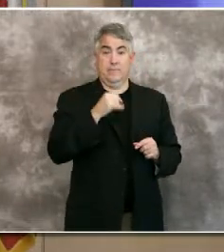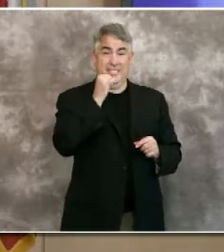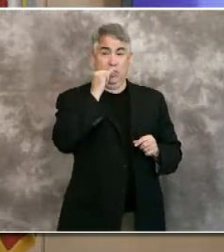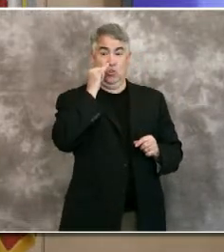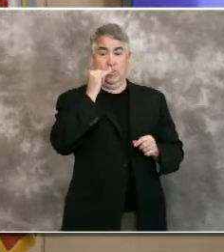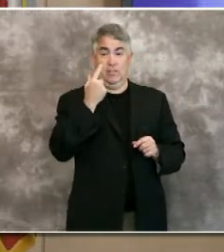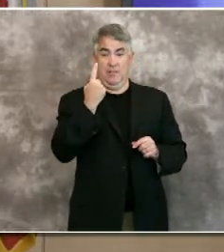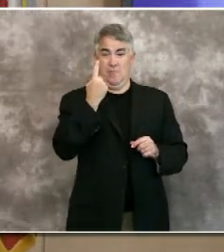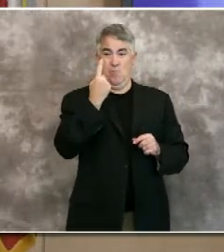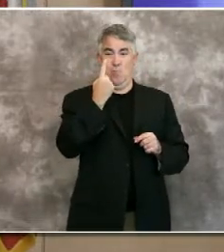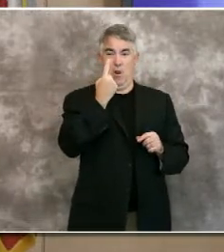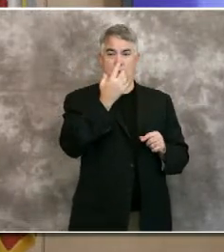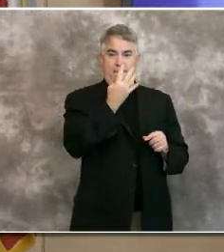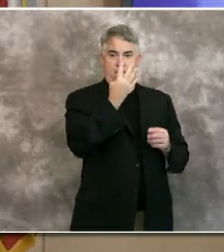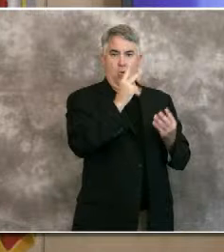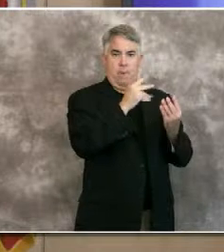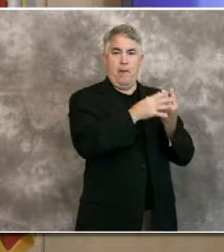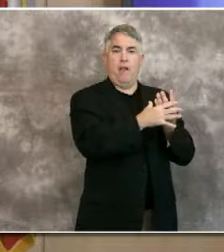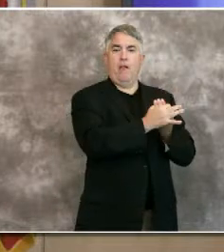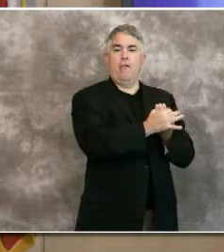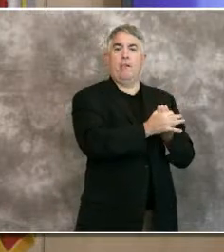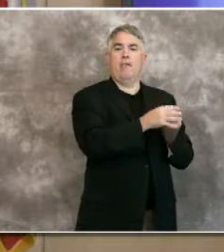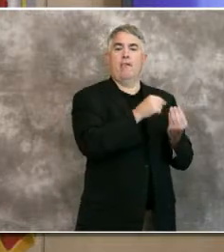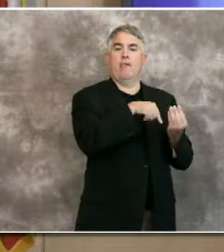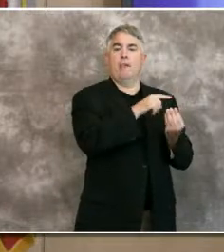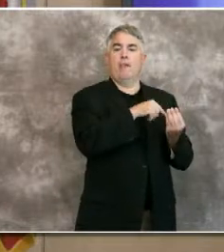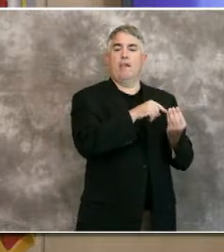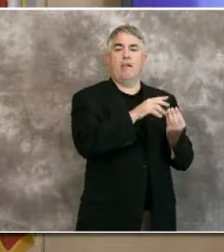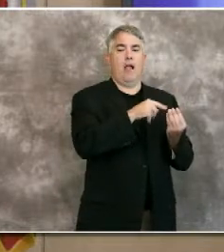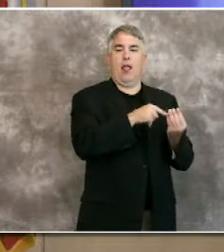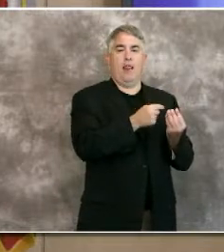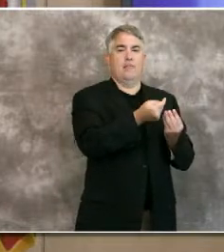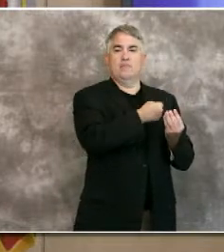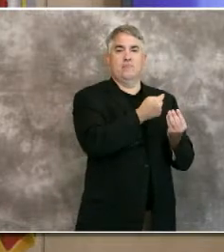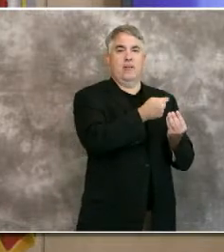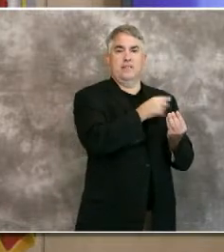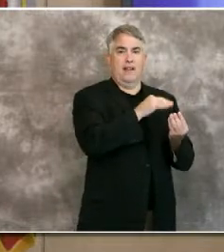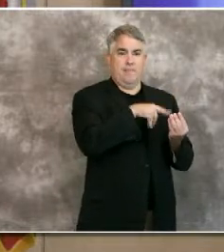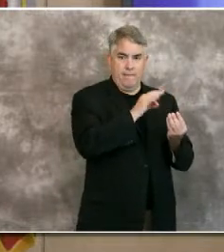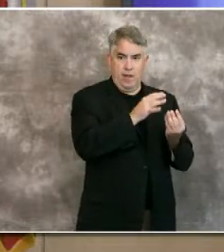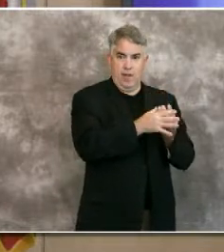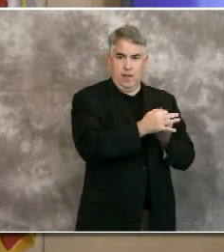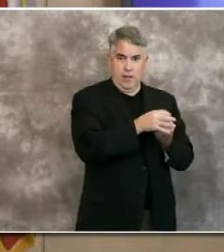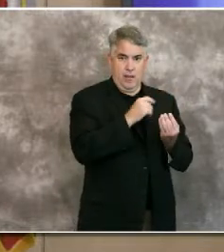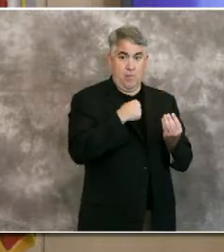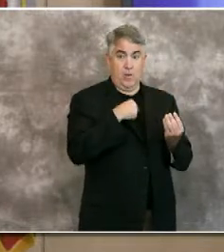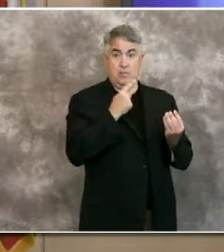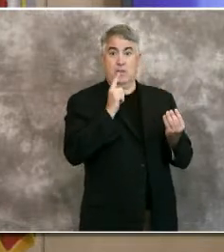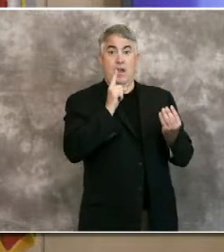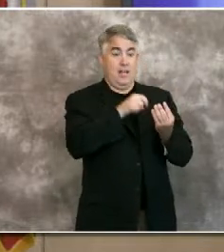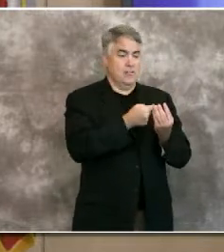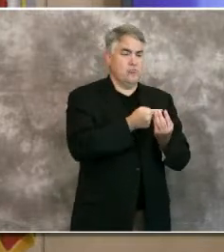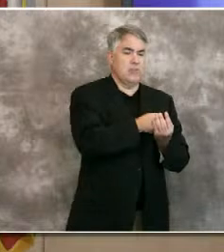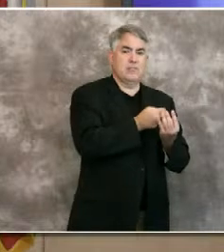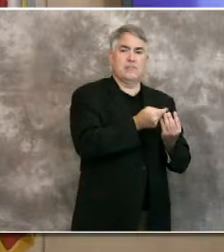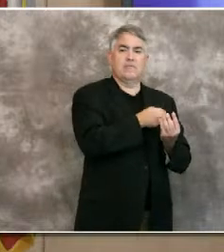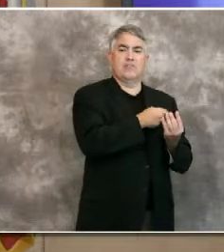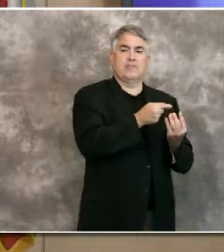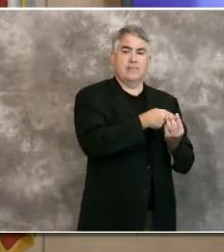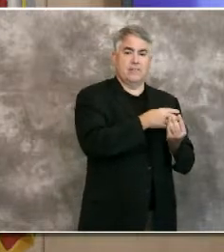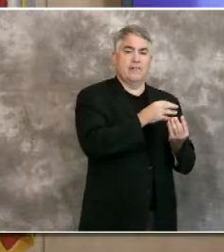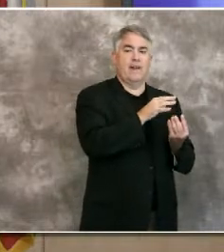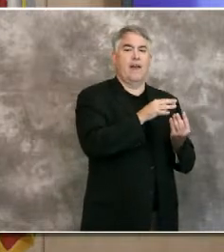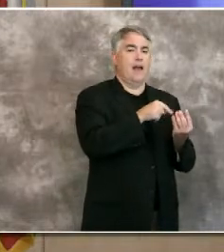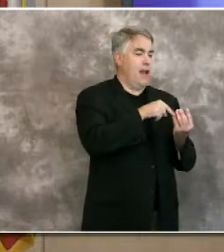through the contact tracing process, it is possible that additional individuals are ascribed or attached to that same outbreak, so that the